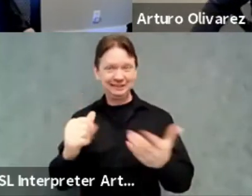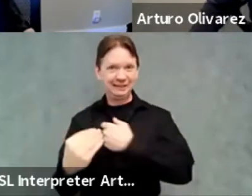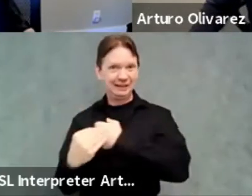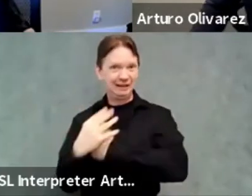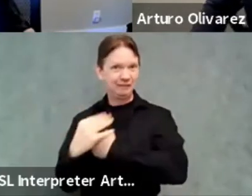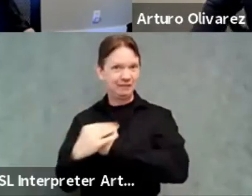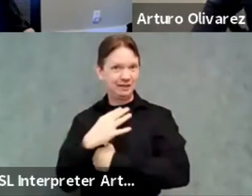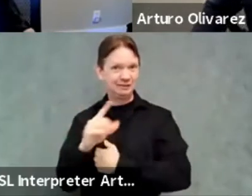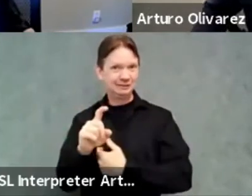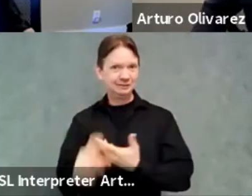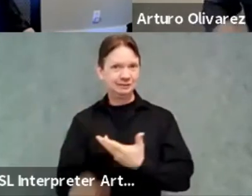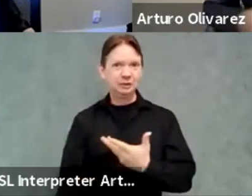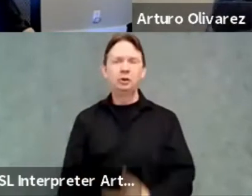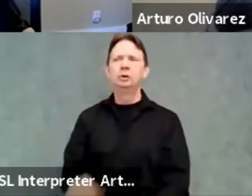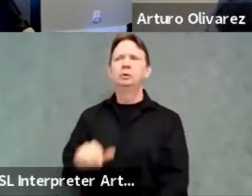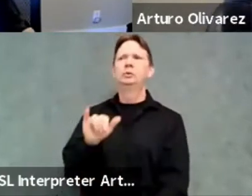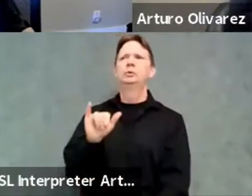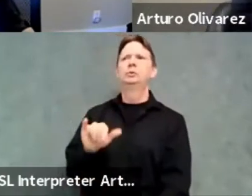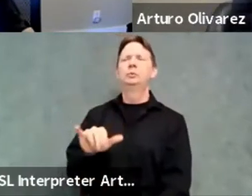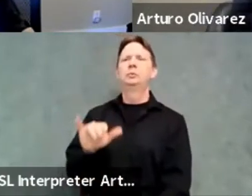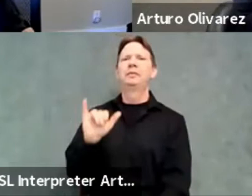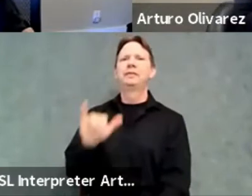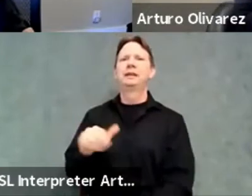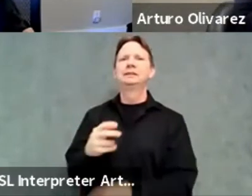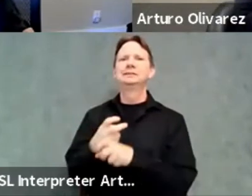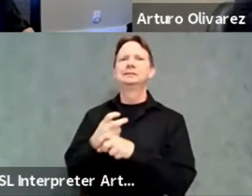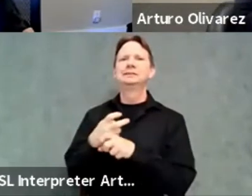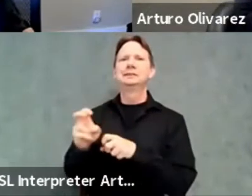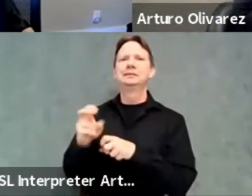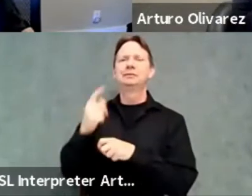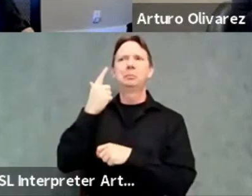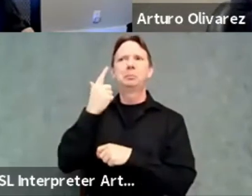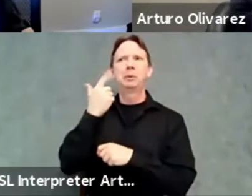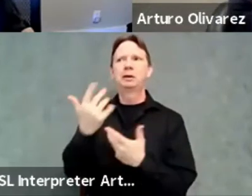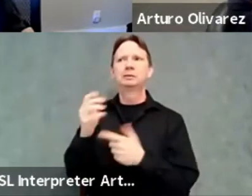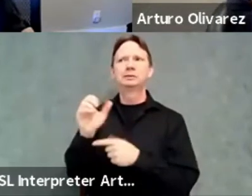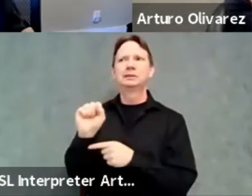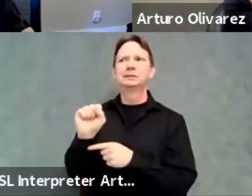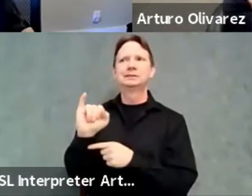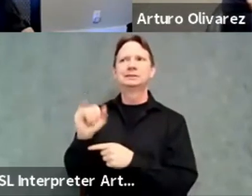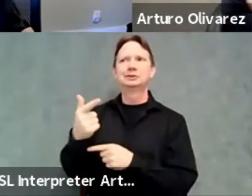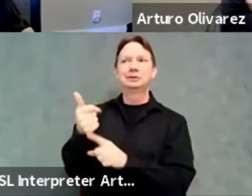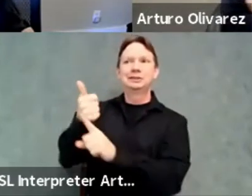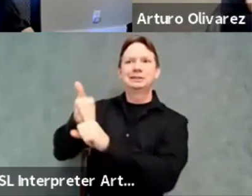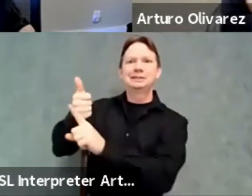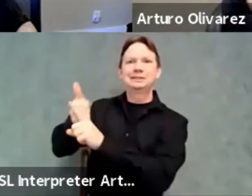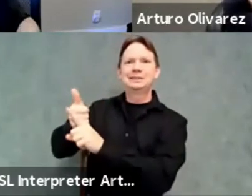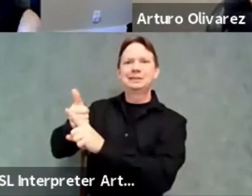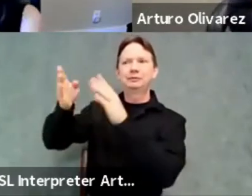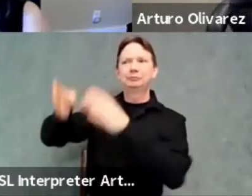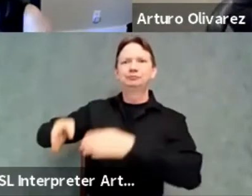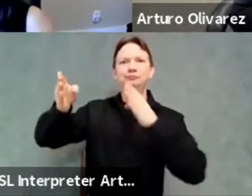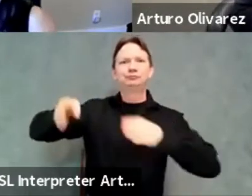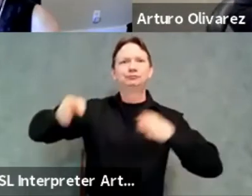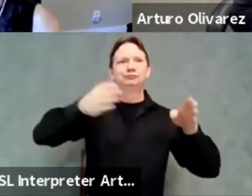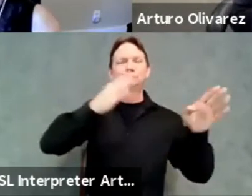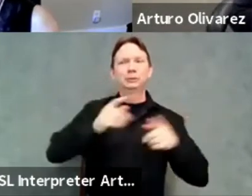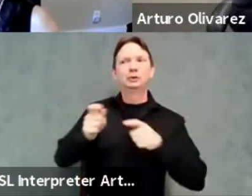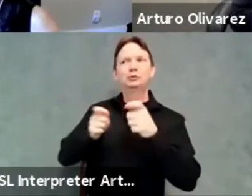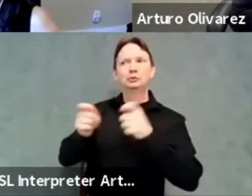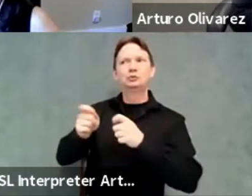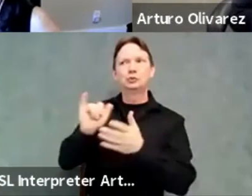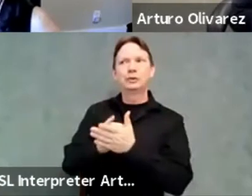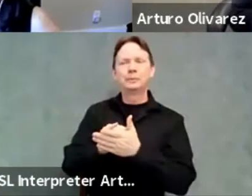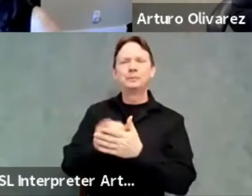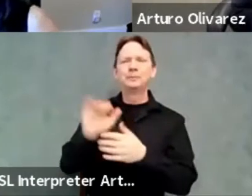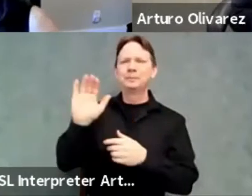That's a tough one, because those are externally set up and controlled by SIGs. And so I would recommend trying, and I can help you figure out